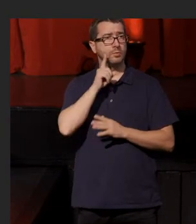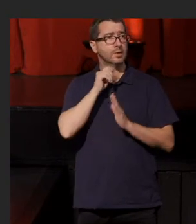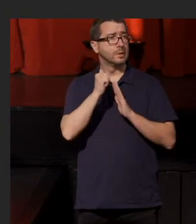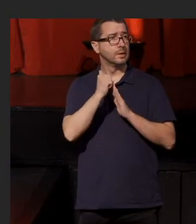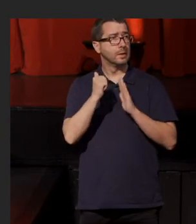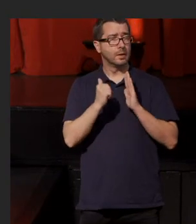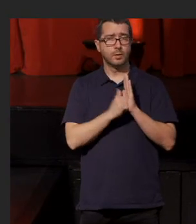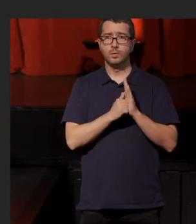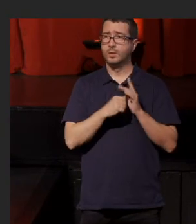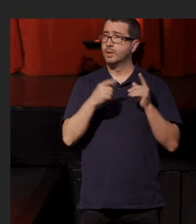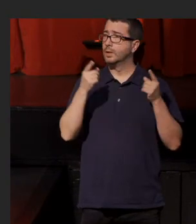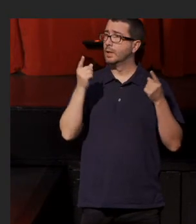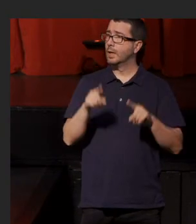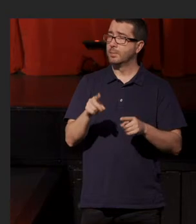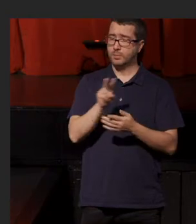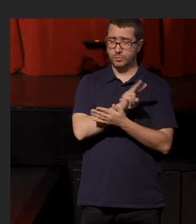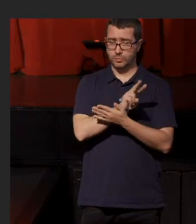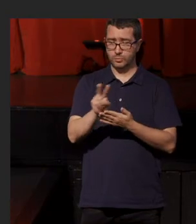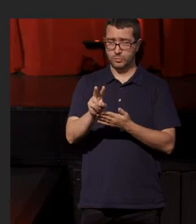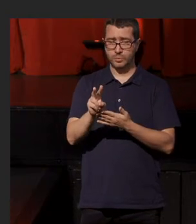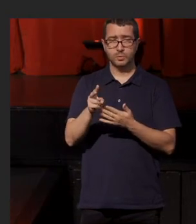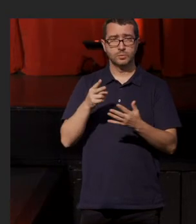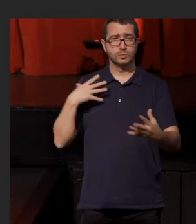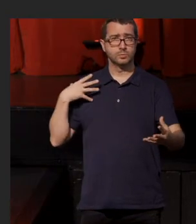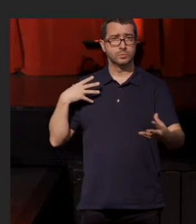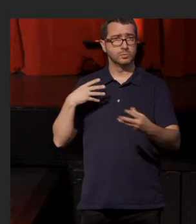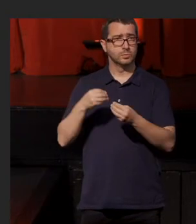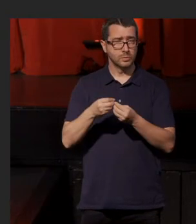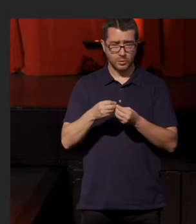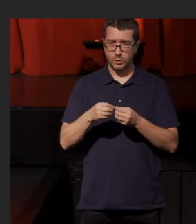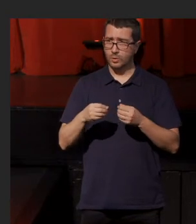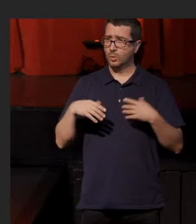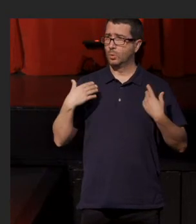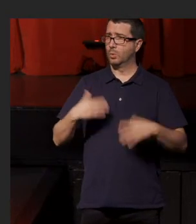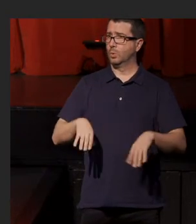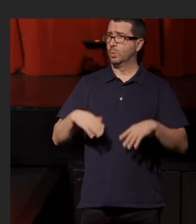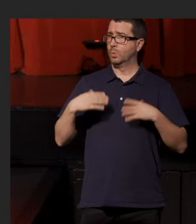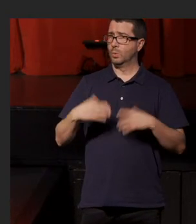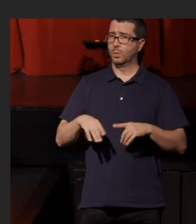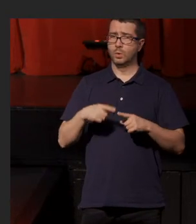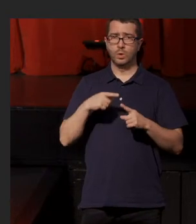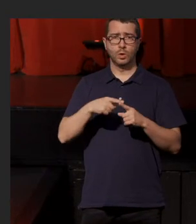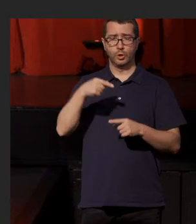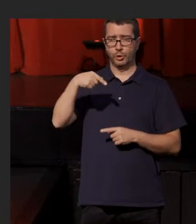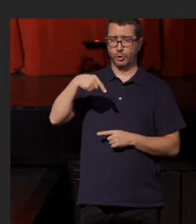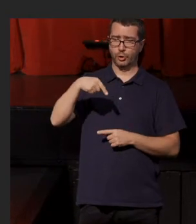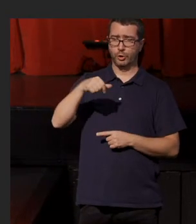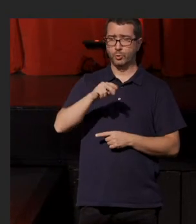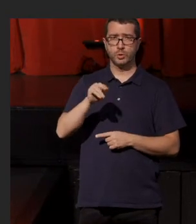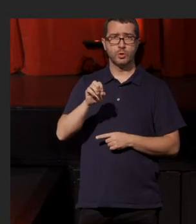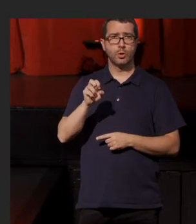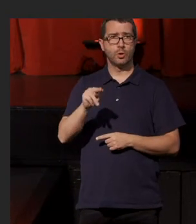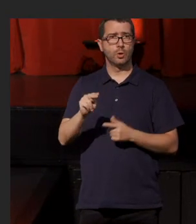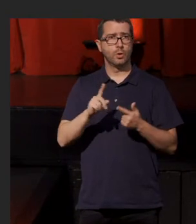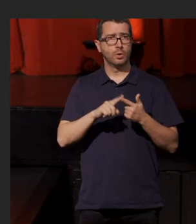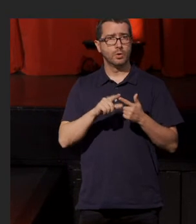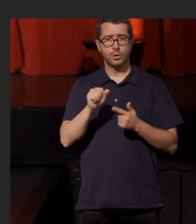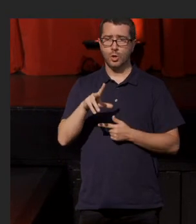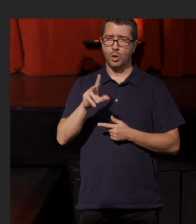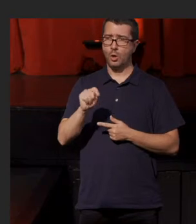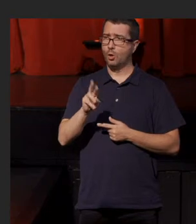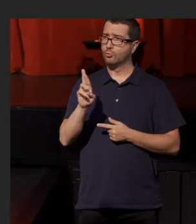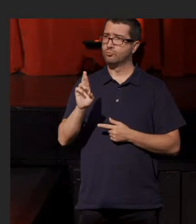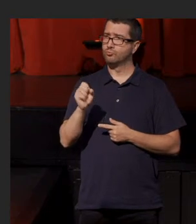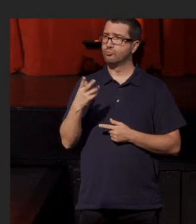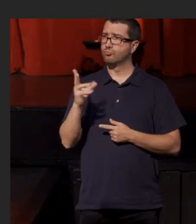And within like 2 weeks or something like that, it was full of the most insane QAnon, alt-right conspiracy